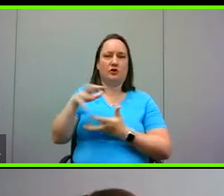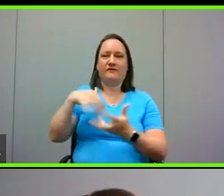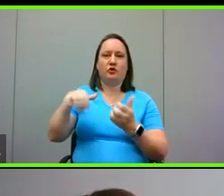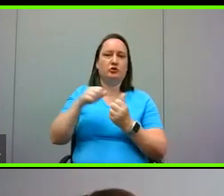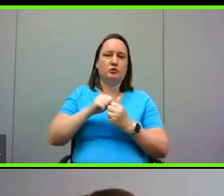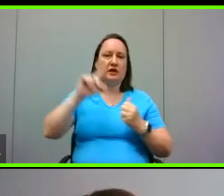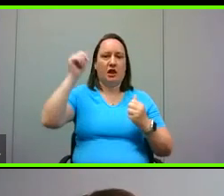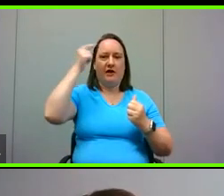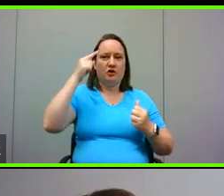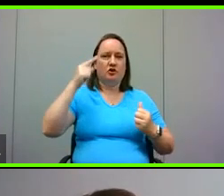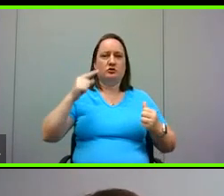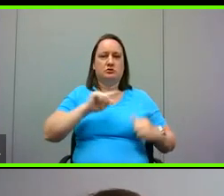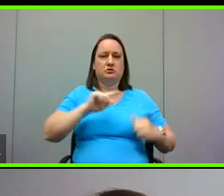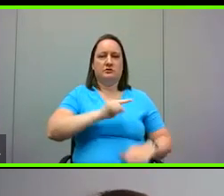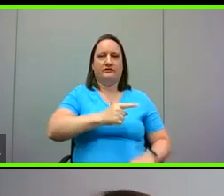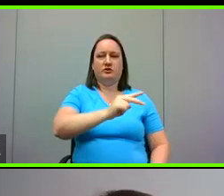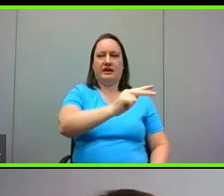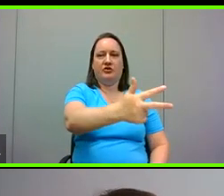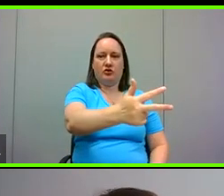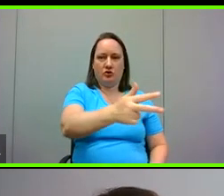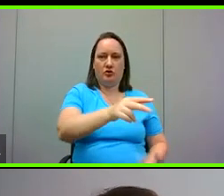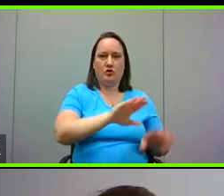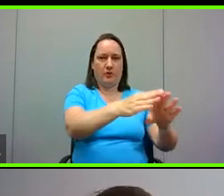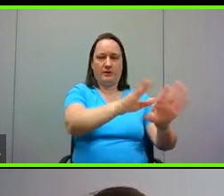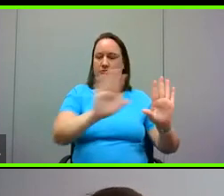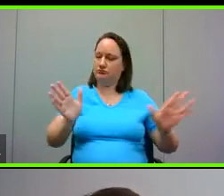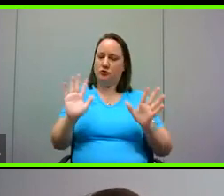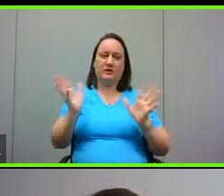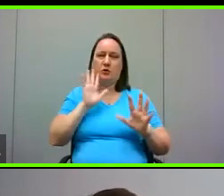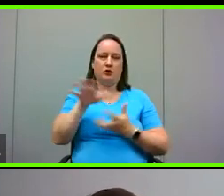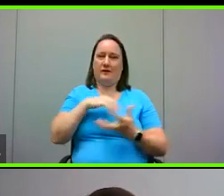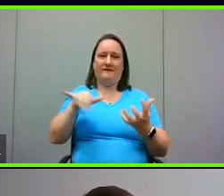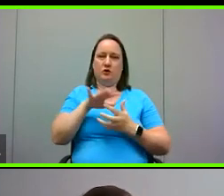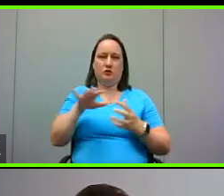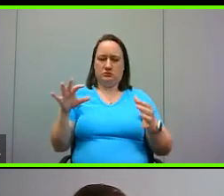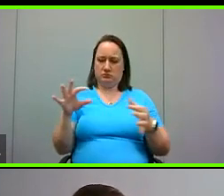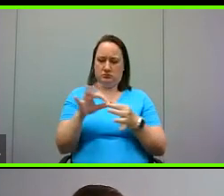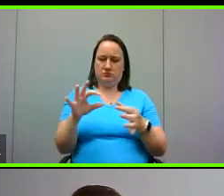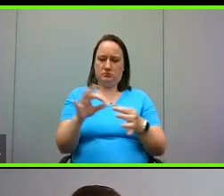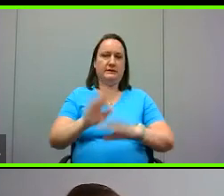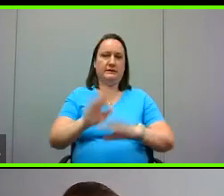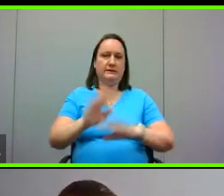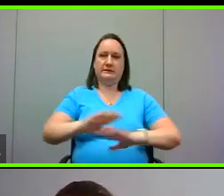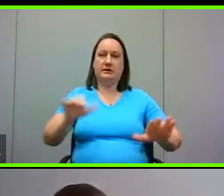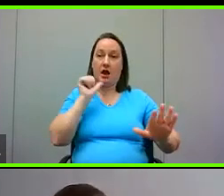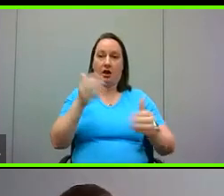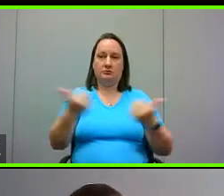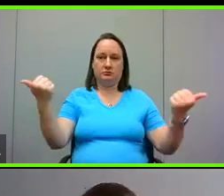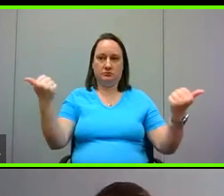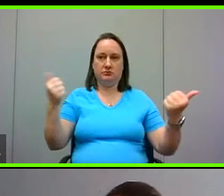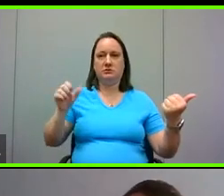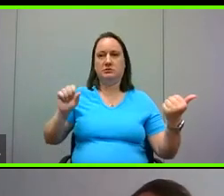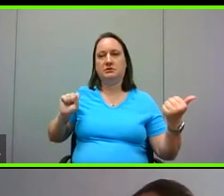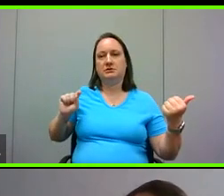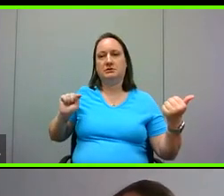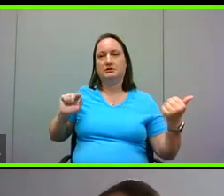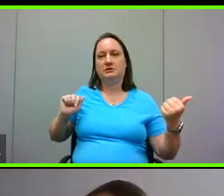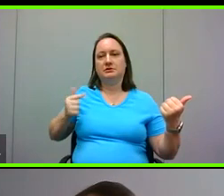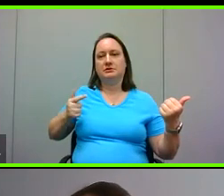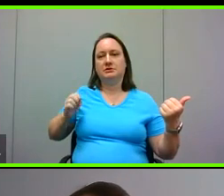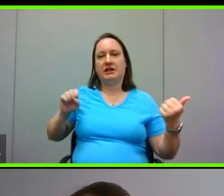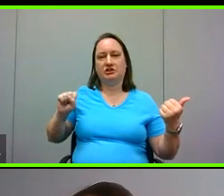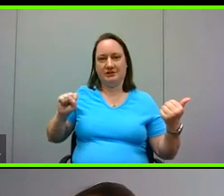talked about phases and we didn't want to confuse it with his phase terminology. So we're going to call it stages. So stage A